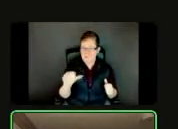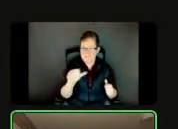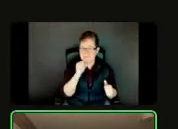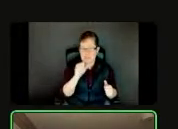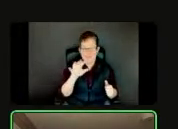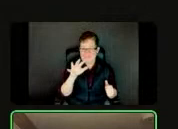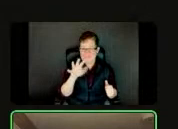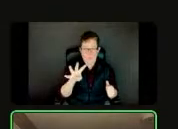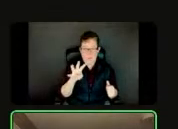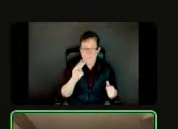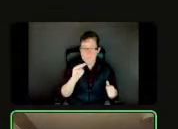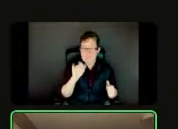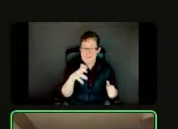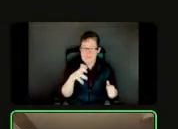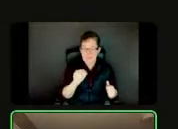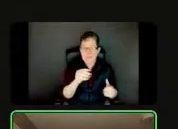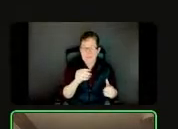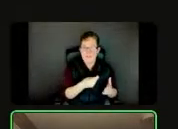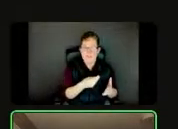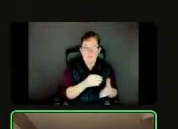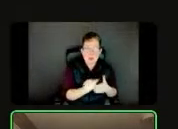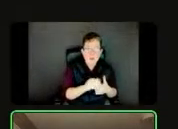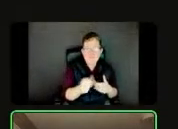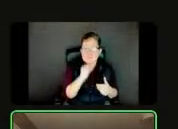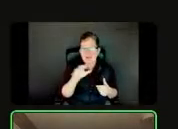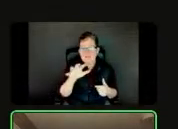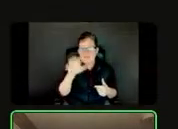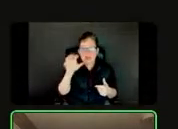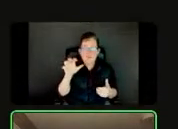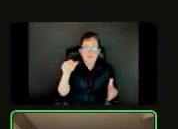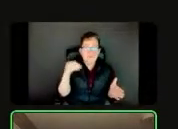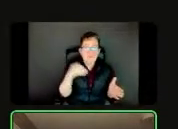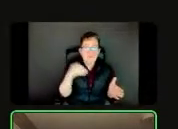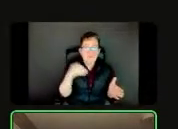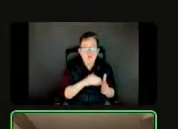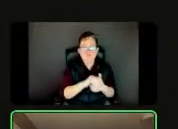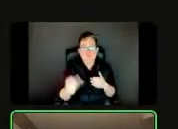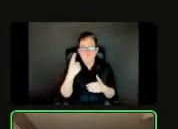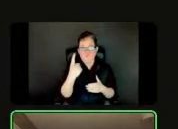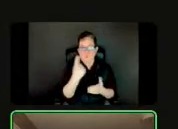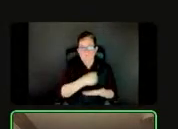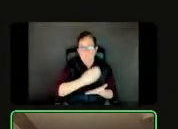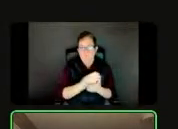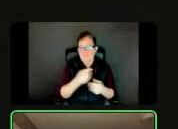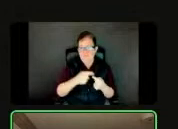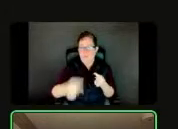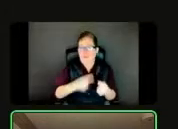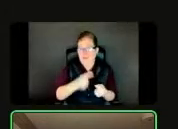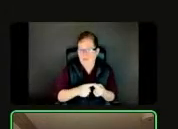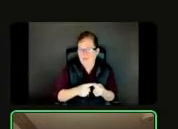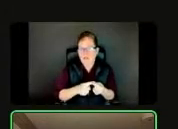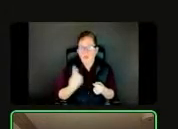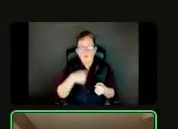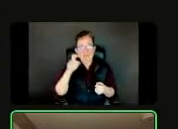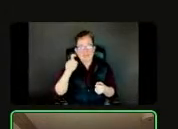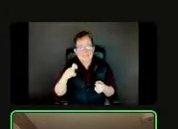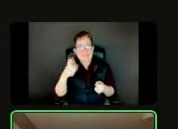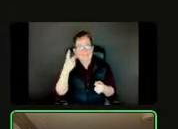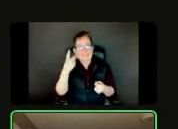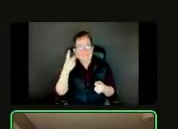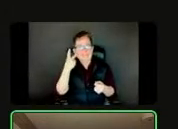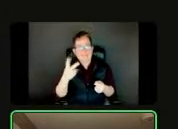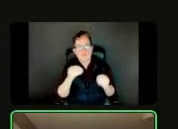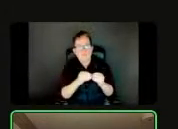$54 million. It wasn't $500,000 for a single budget cycle. So we need to see more skin in the game from